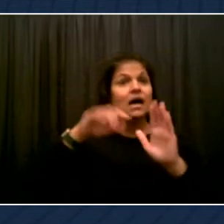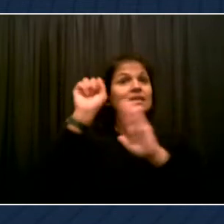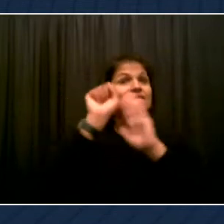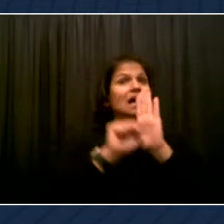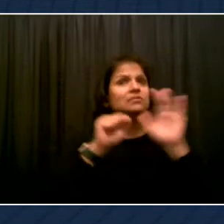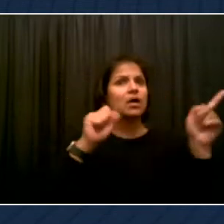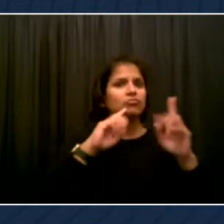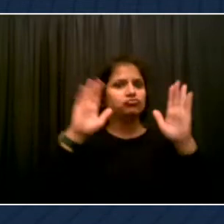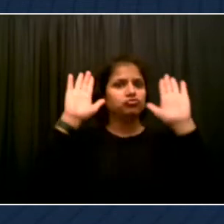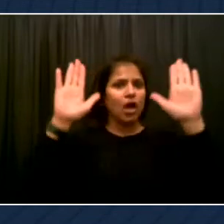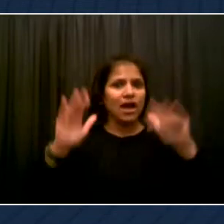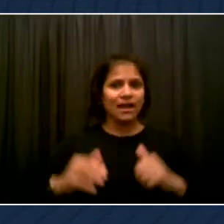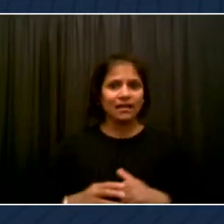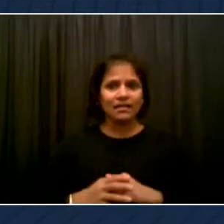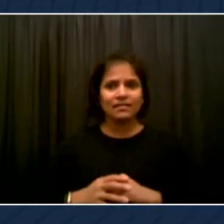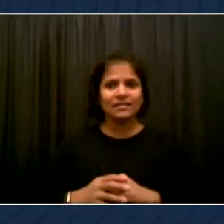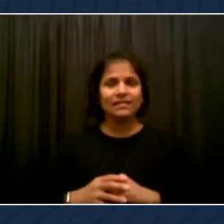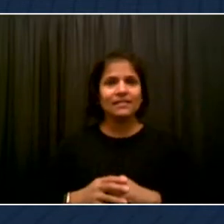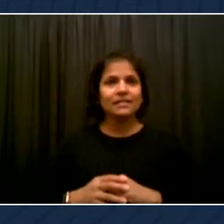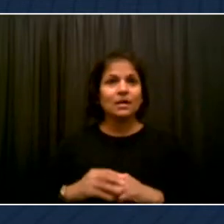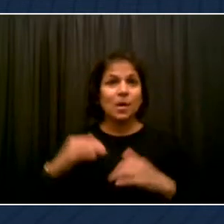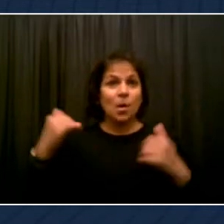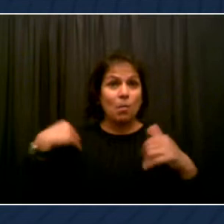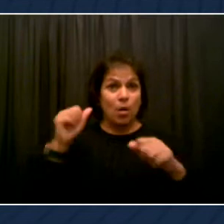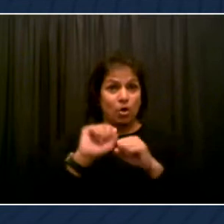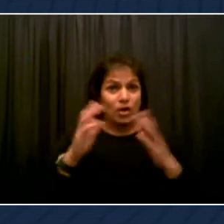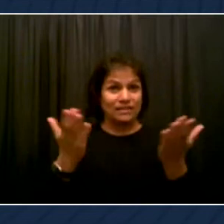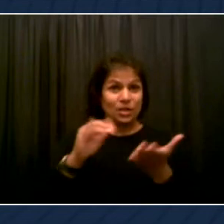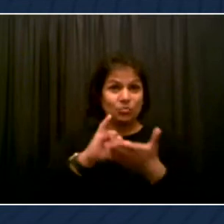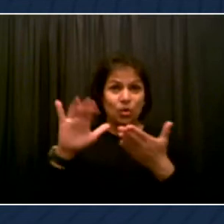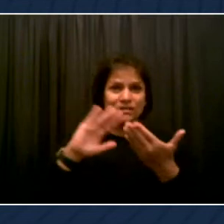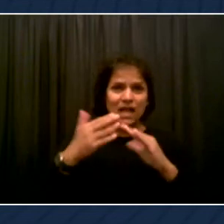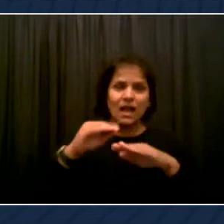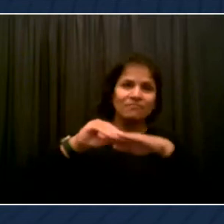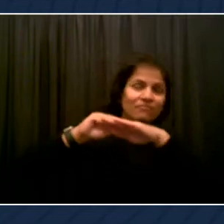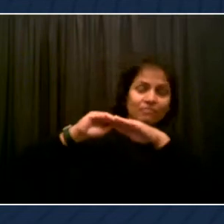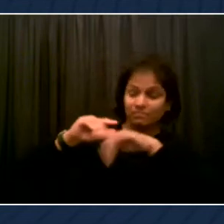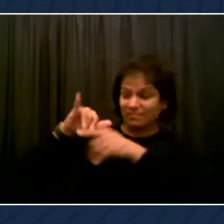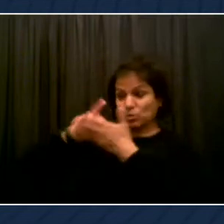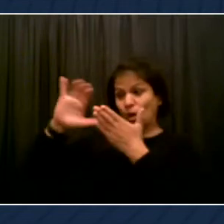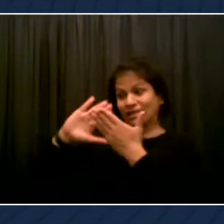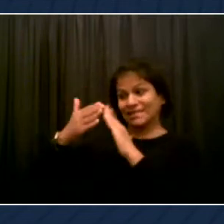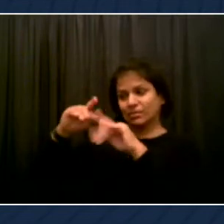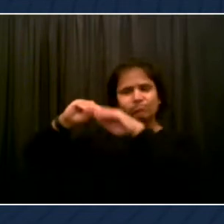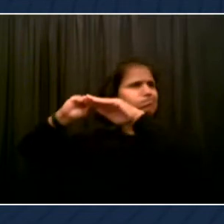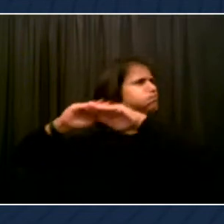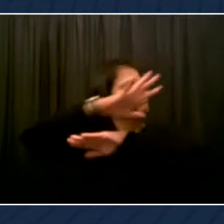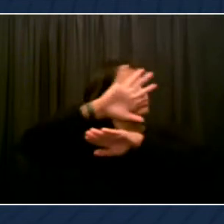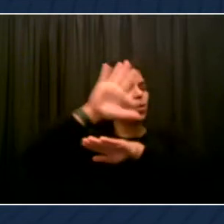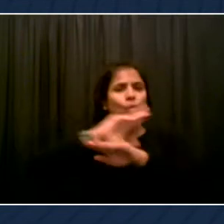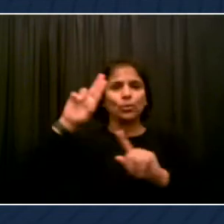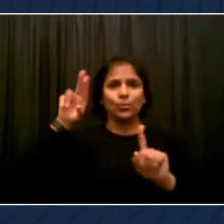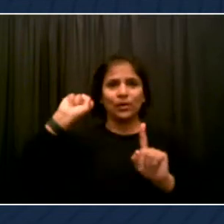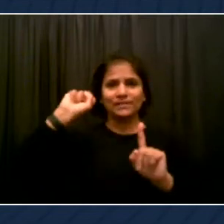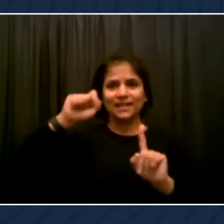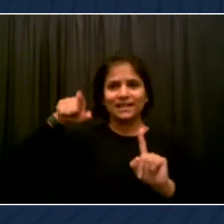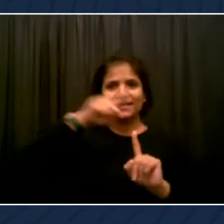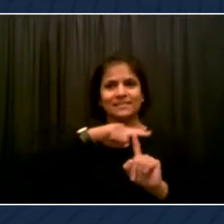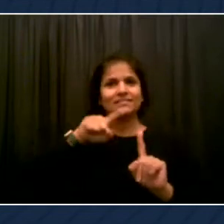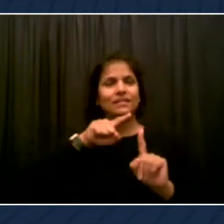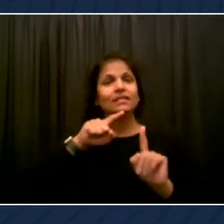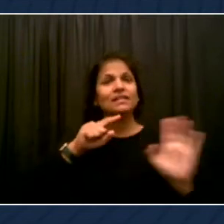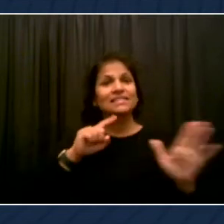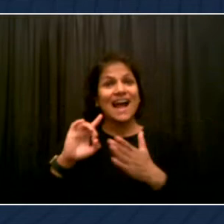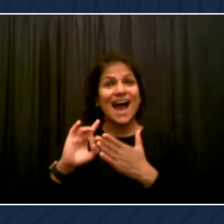proud of this work. Being evicted is a real fear for many Americans and New York families. Even as our nation and our